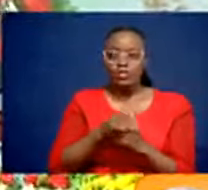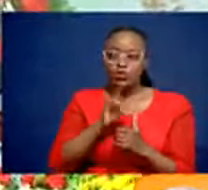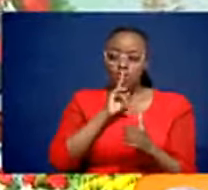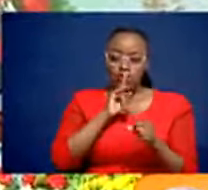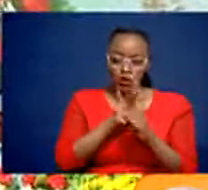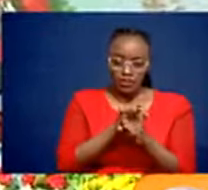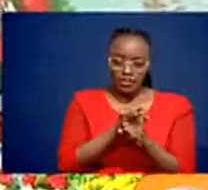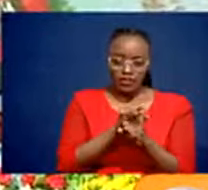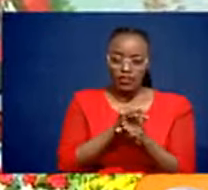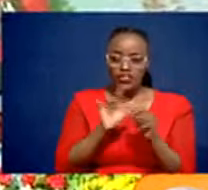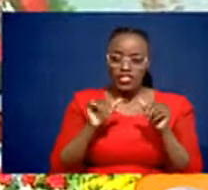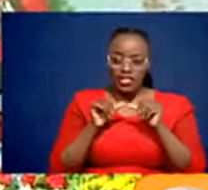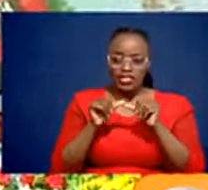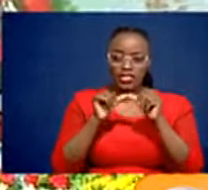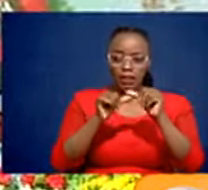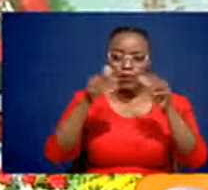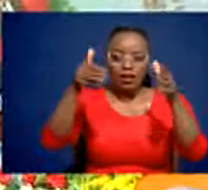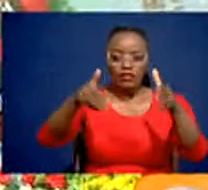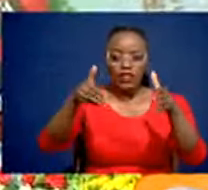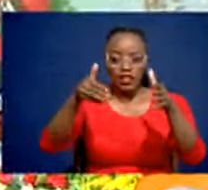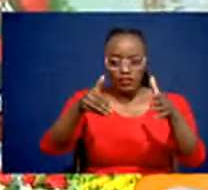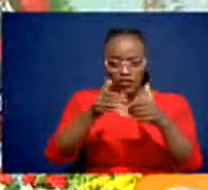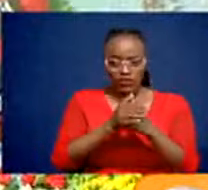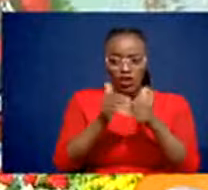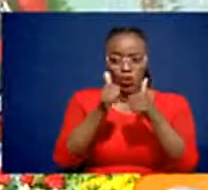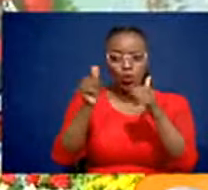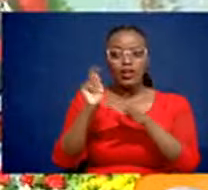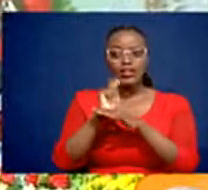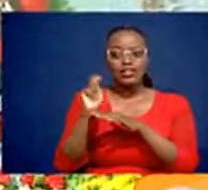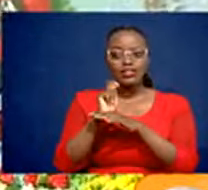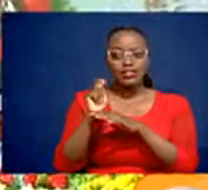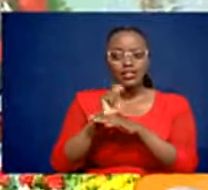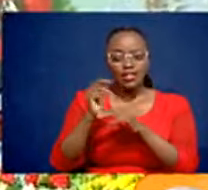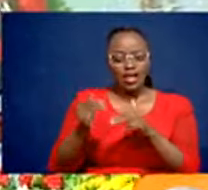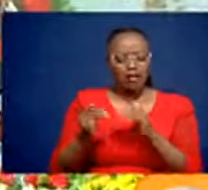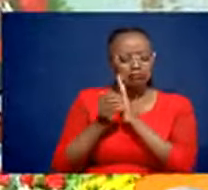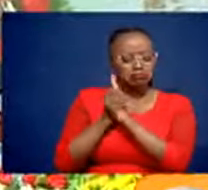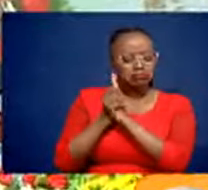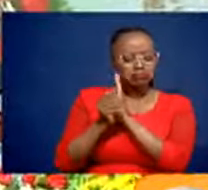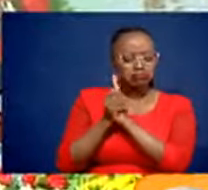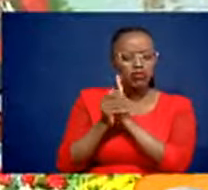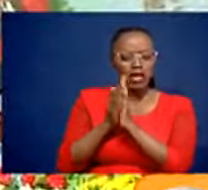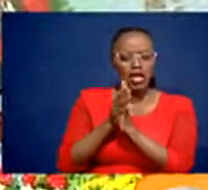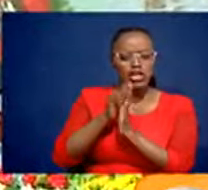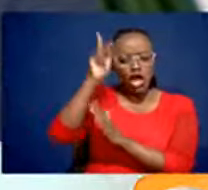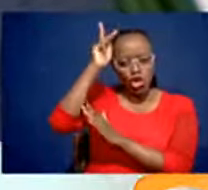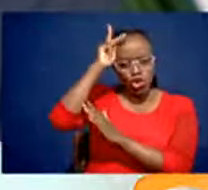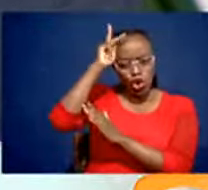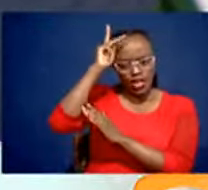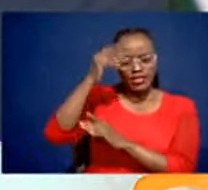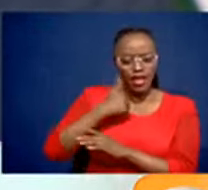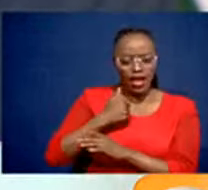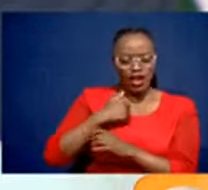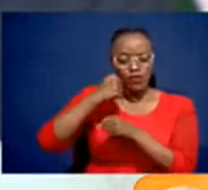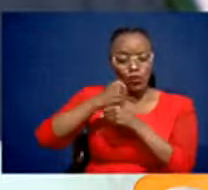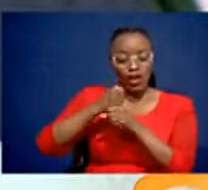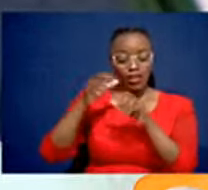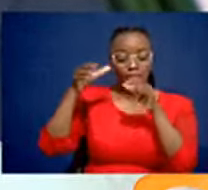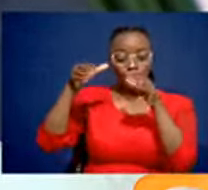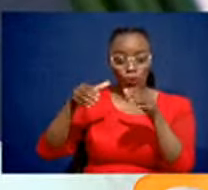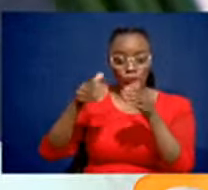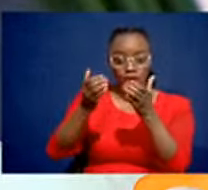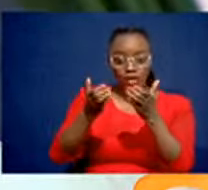guarantee sustainable availability of well-trained, highly skilled, and knowledgeable workforce needed by the sector,